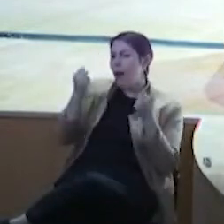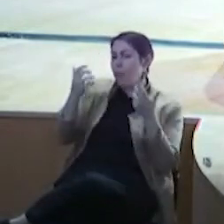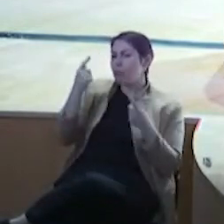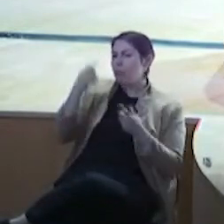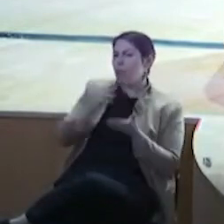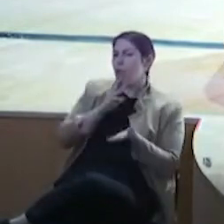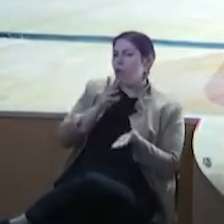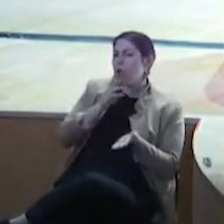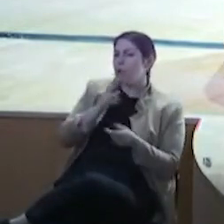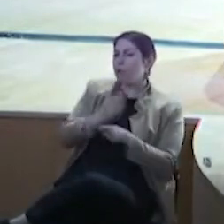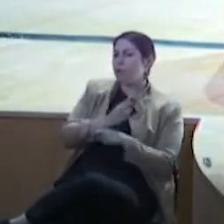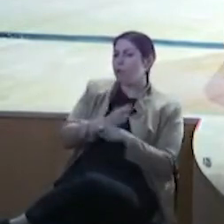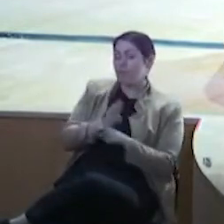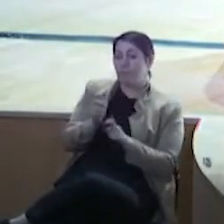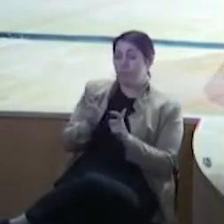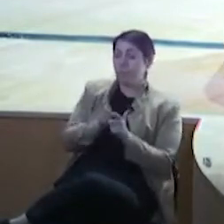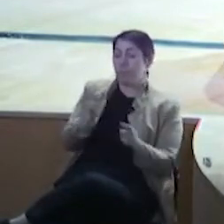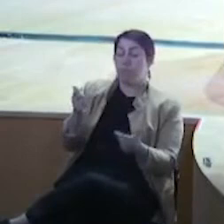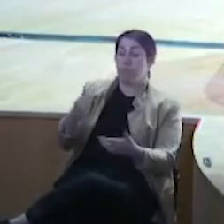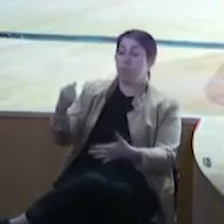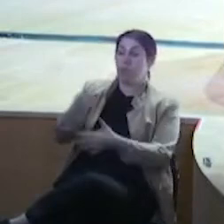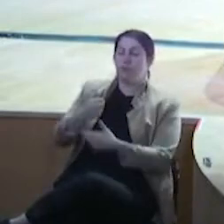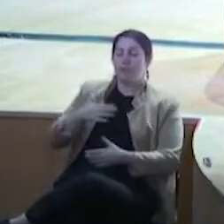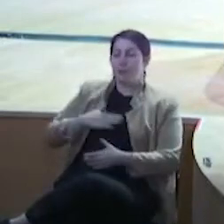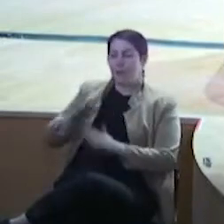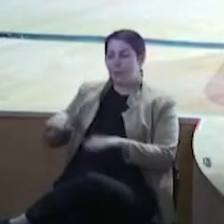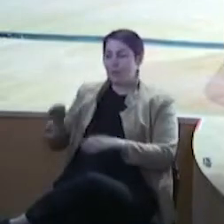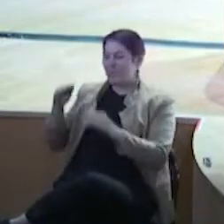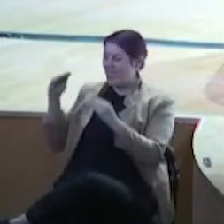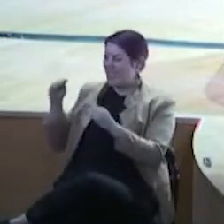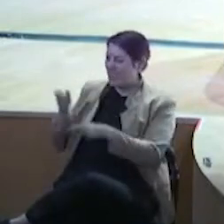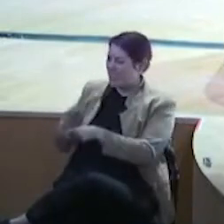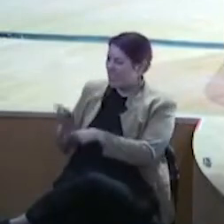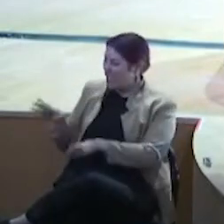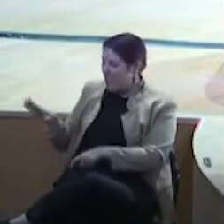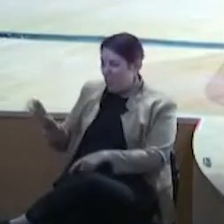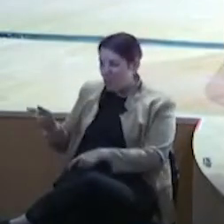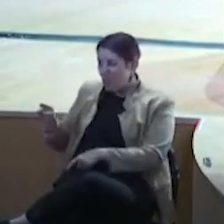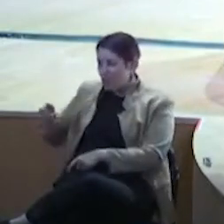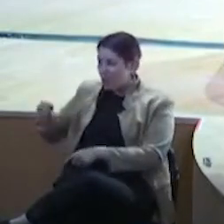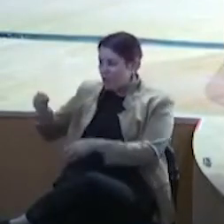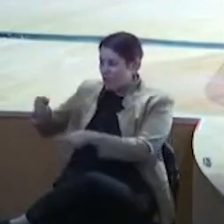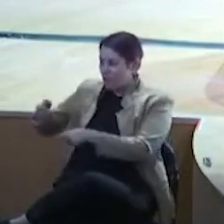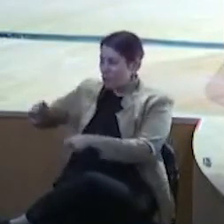That is the biggest thing. I used to tease my children if they ran the tap, and I said, you know what?